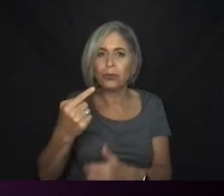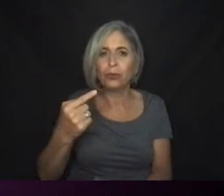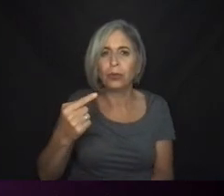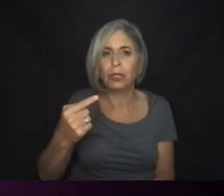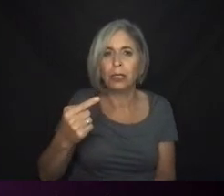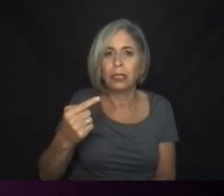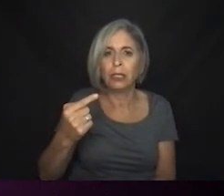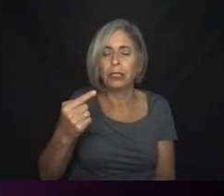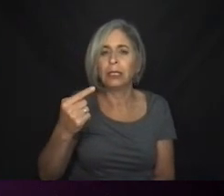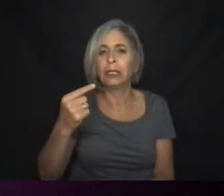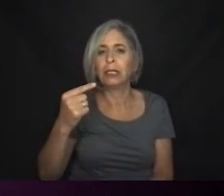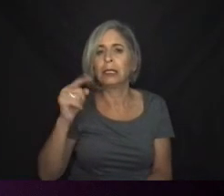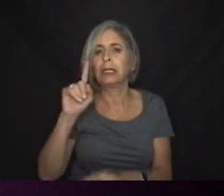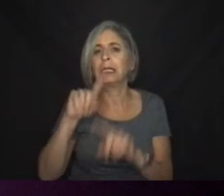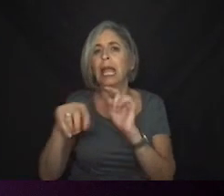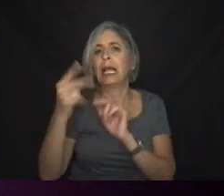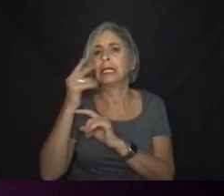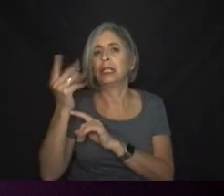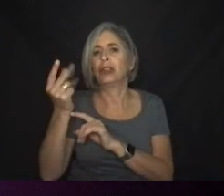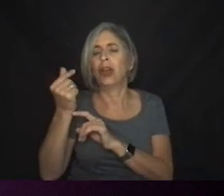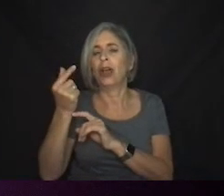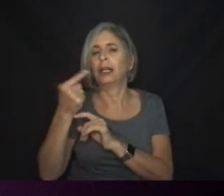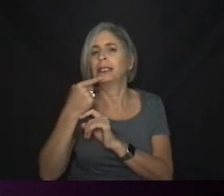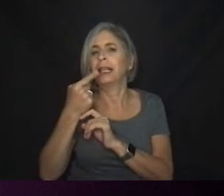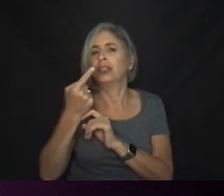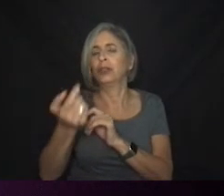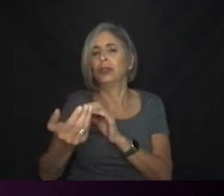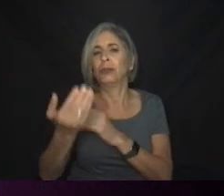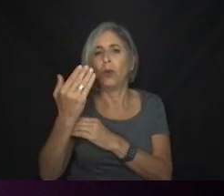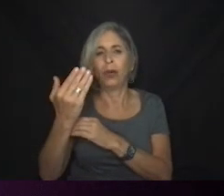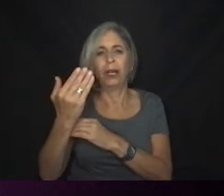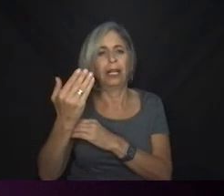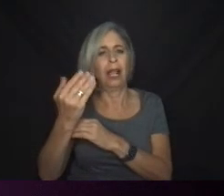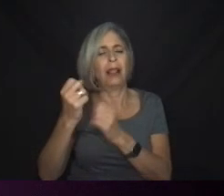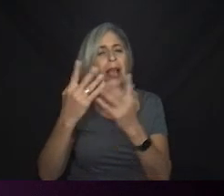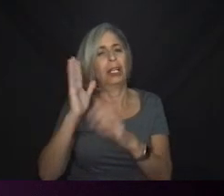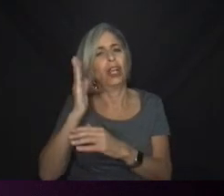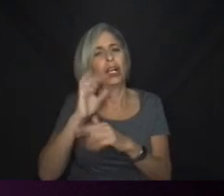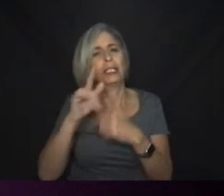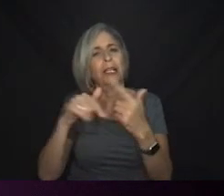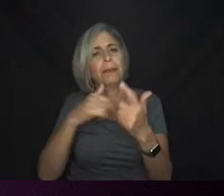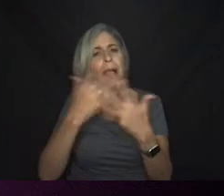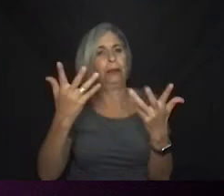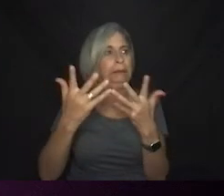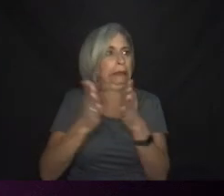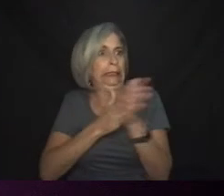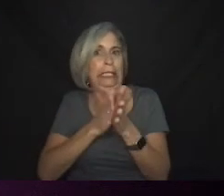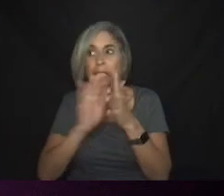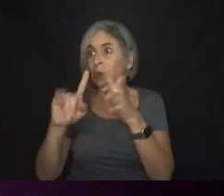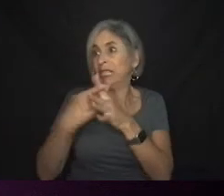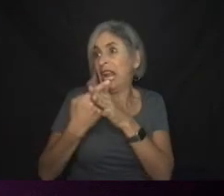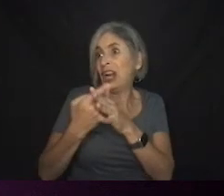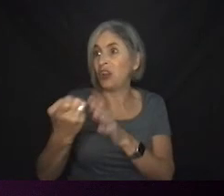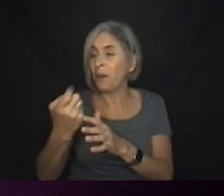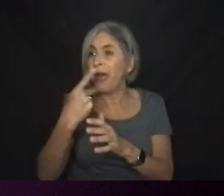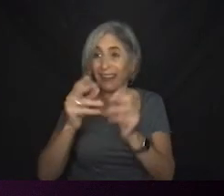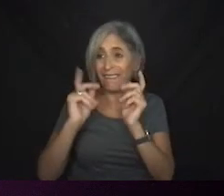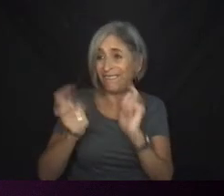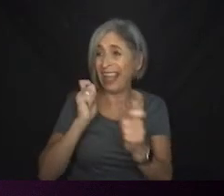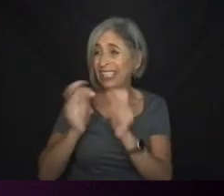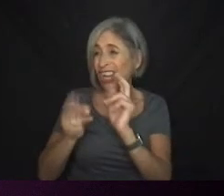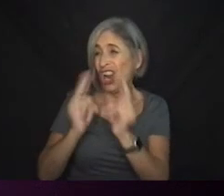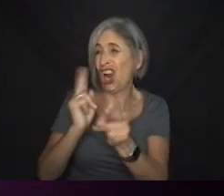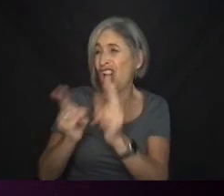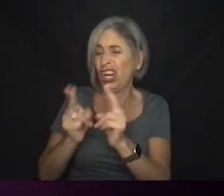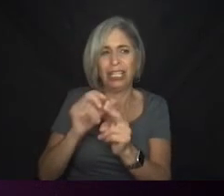this morning made an amazing point. He said, a lot of talks are just about this hype where you get started and go fast, and then they